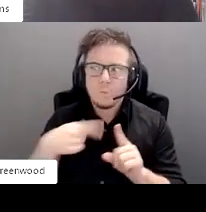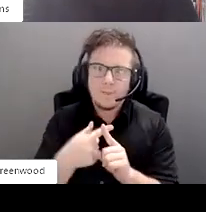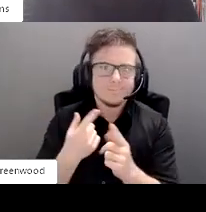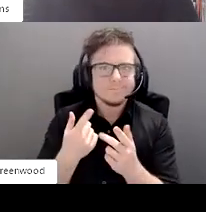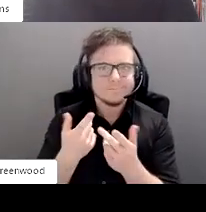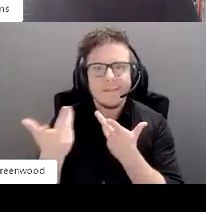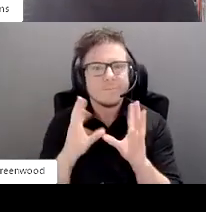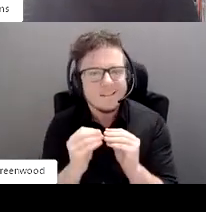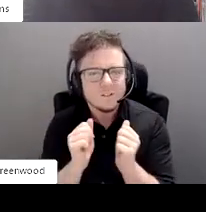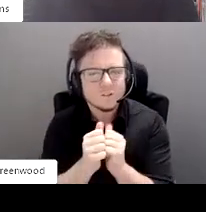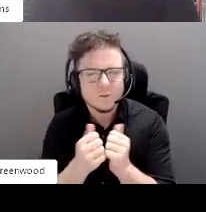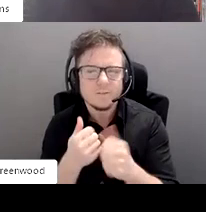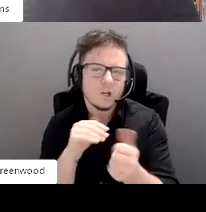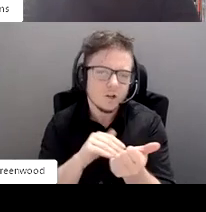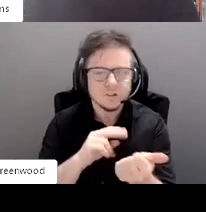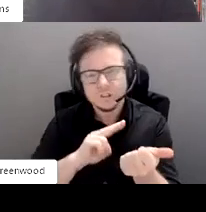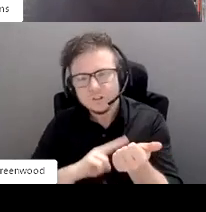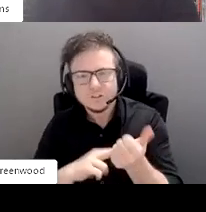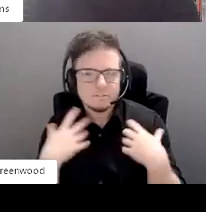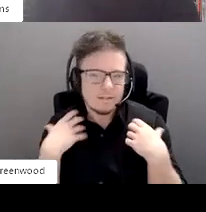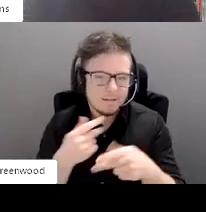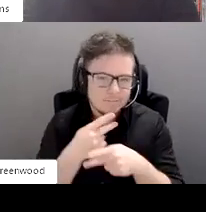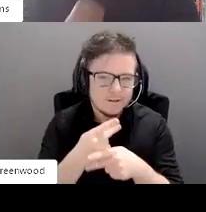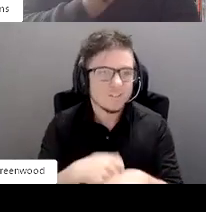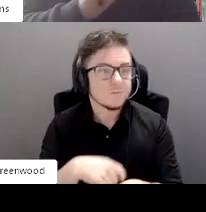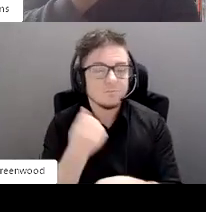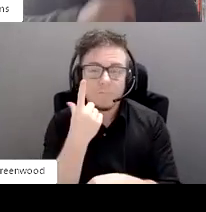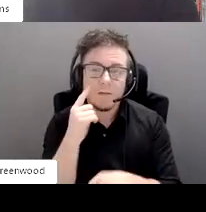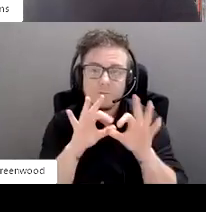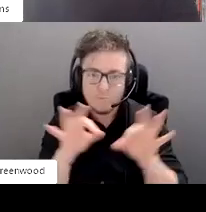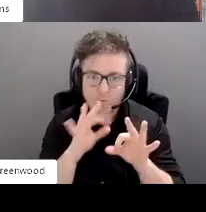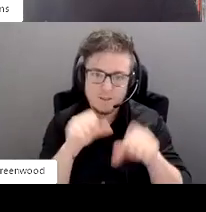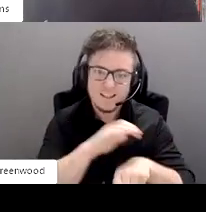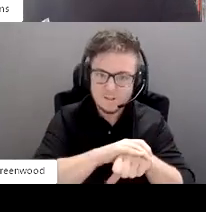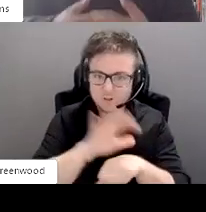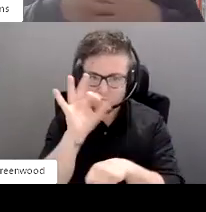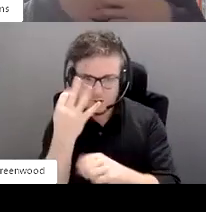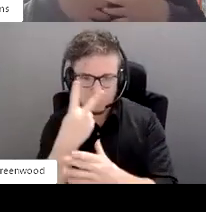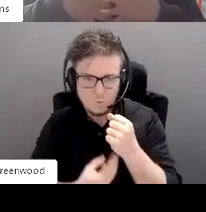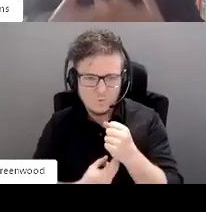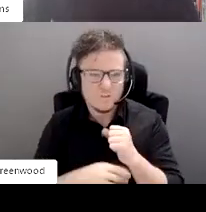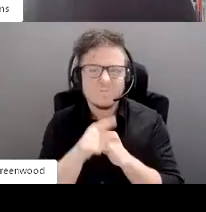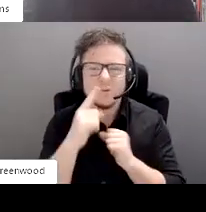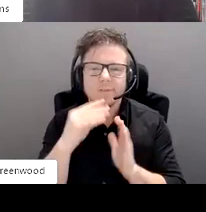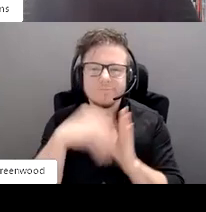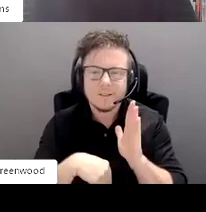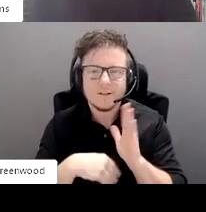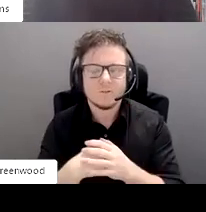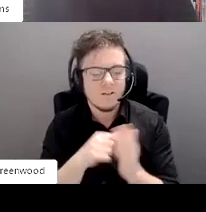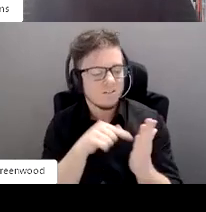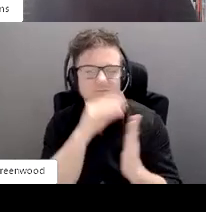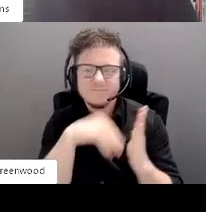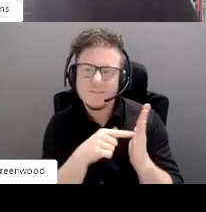service providers. So it's a form available English and French that folks can fill out to let their